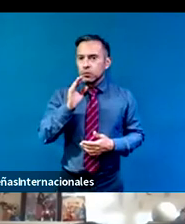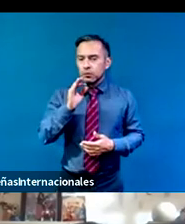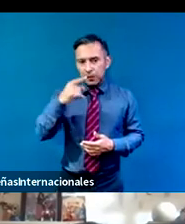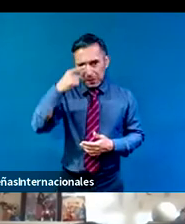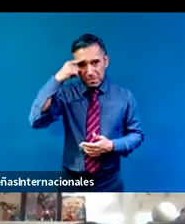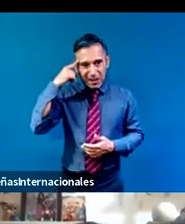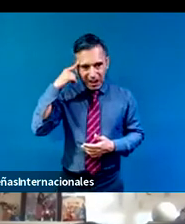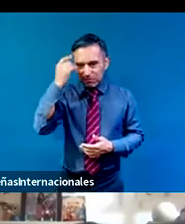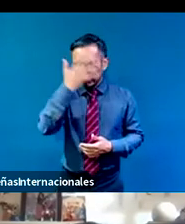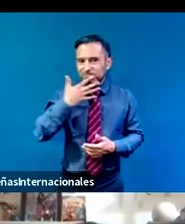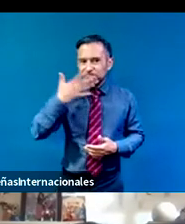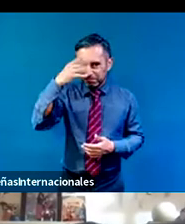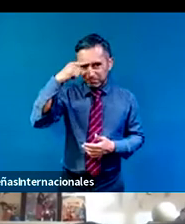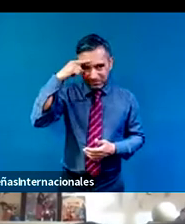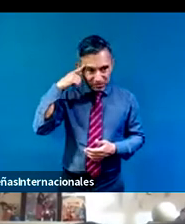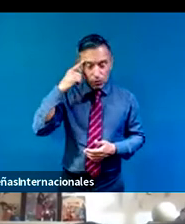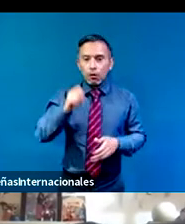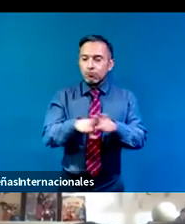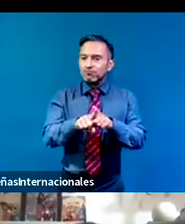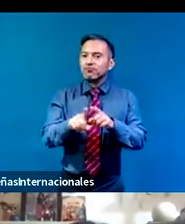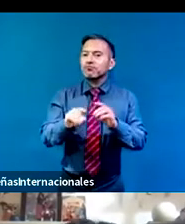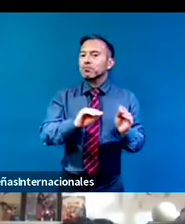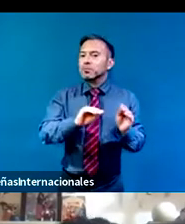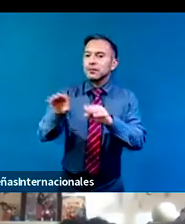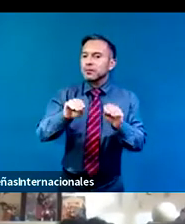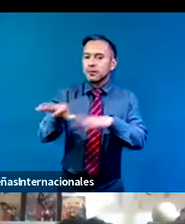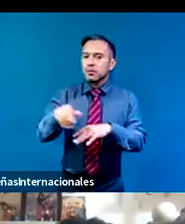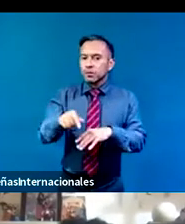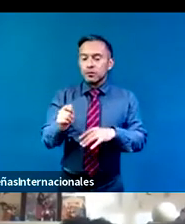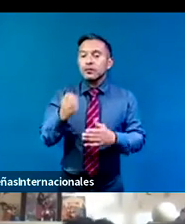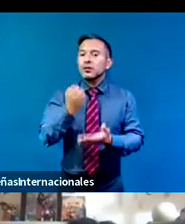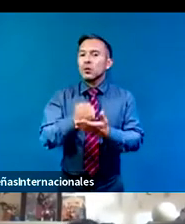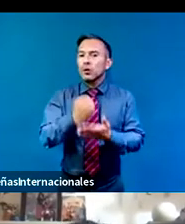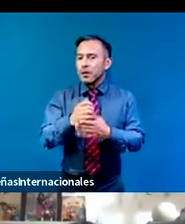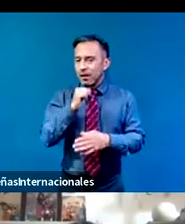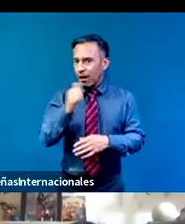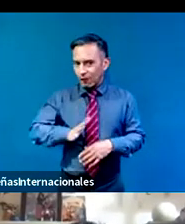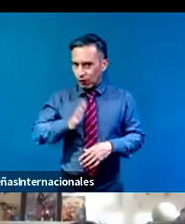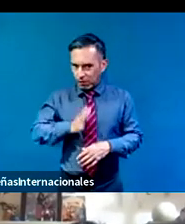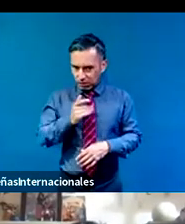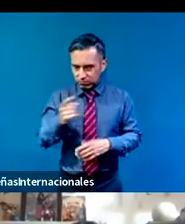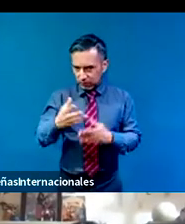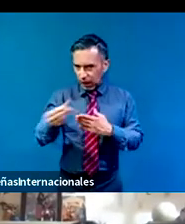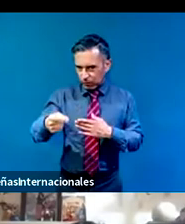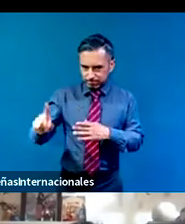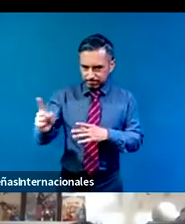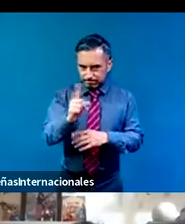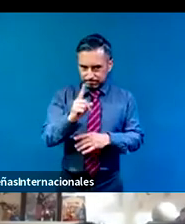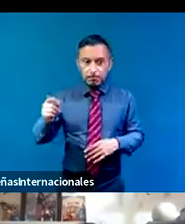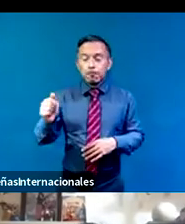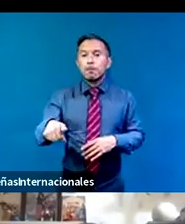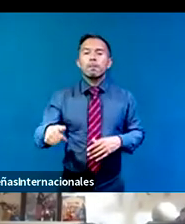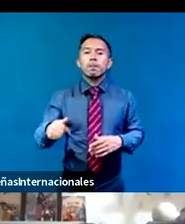informal economy. So when we go deeper into the blueprint, it's to actually identify as well as